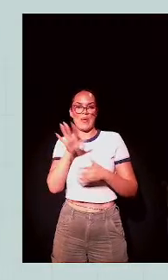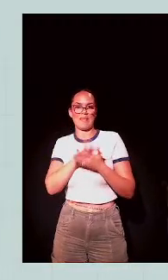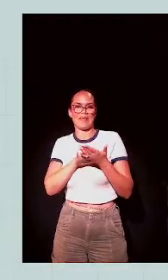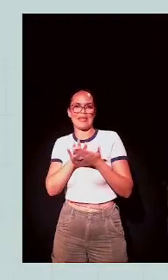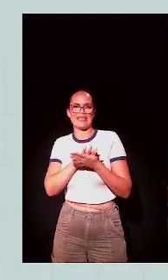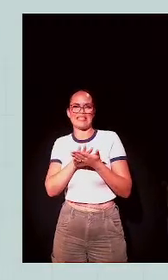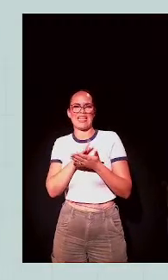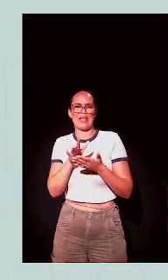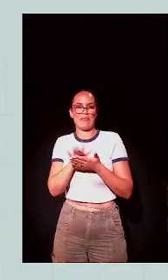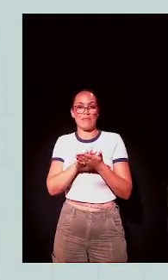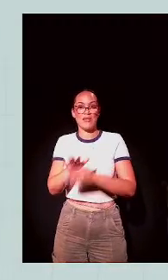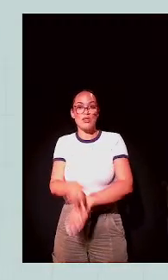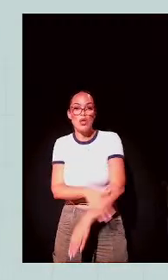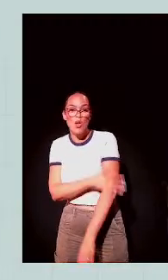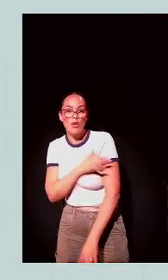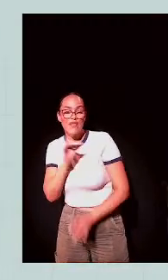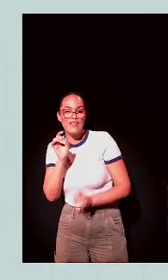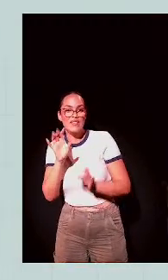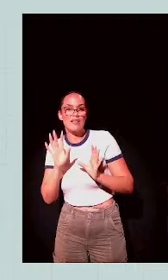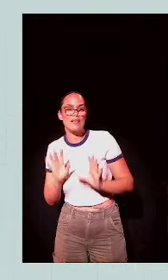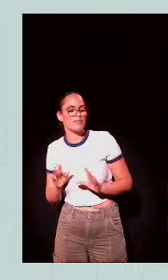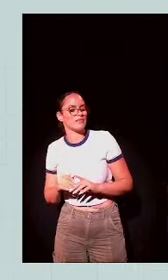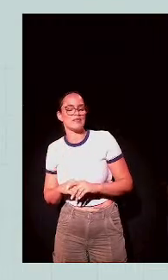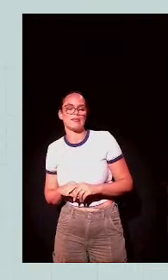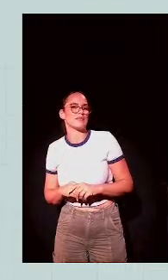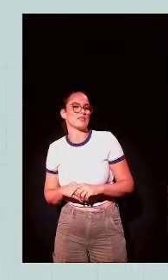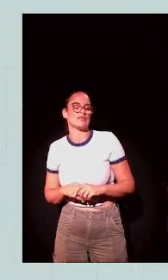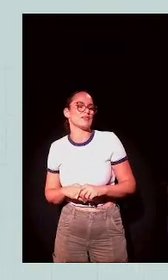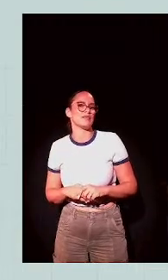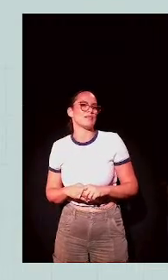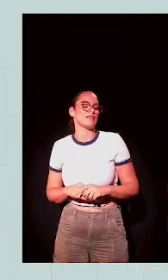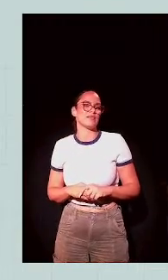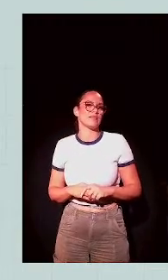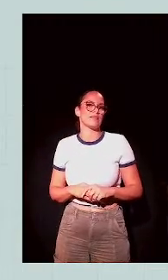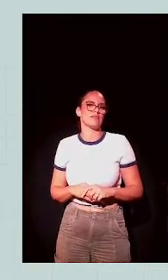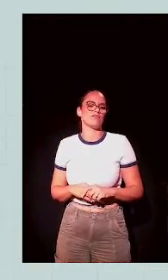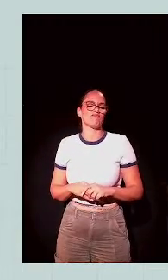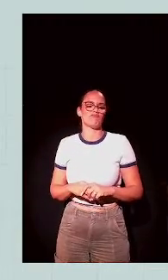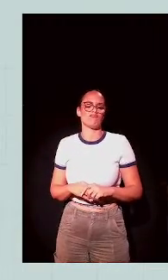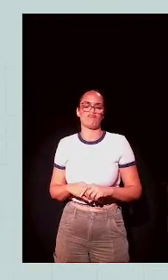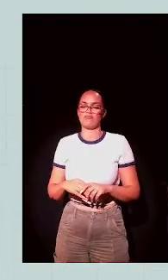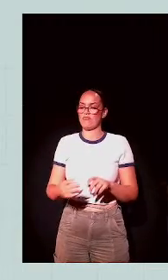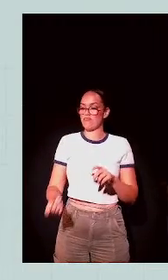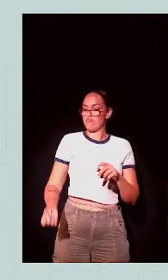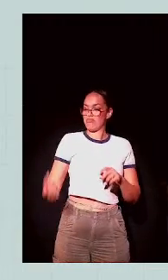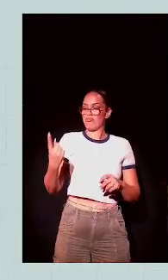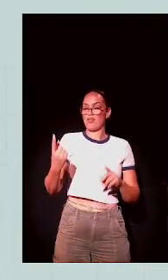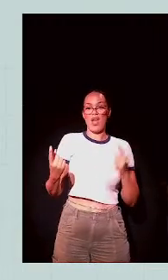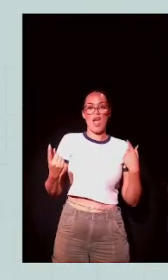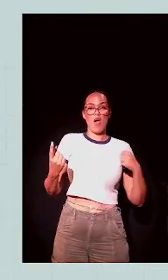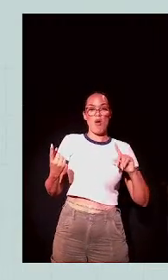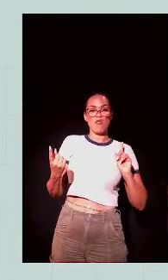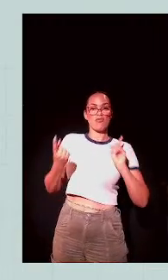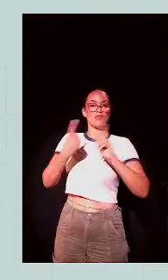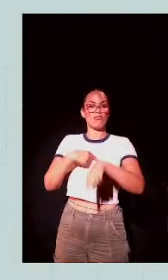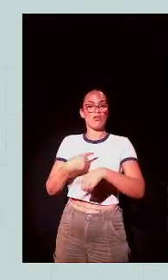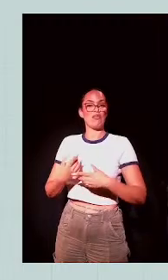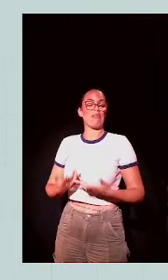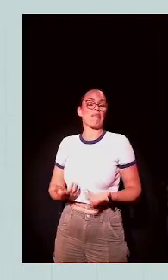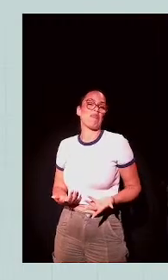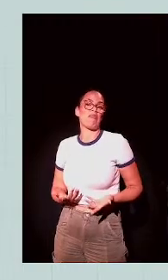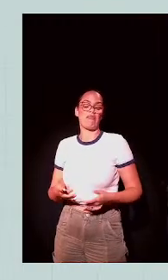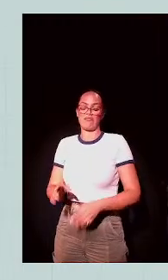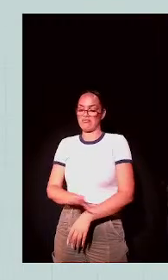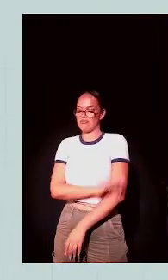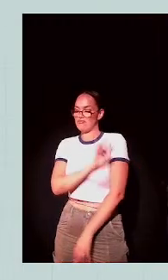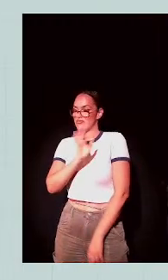about slowness. It's also about responding to unpredictability, particularly being about